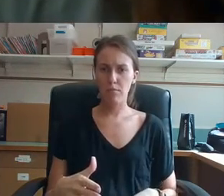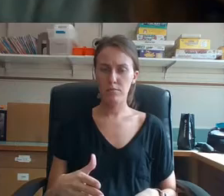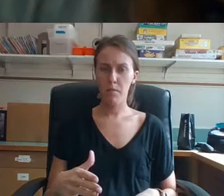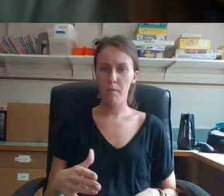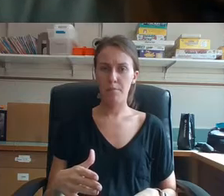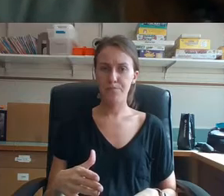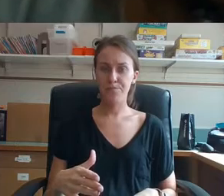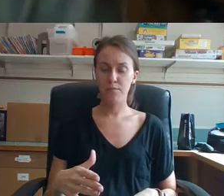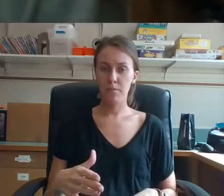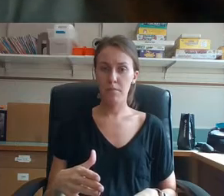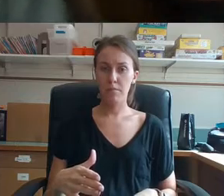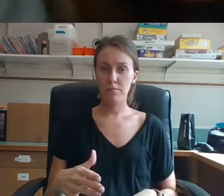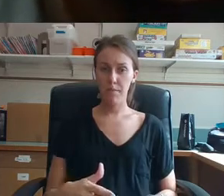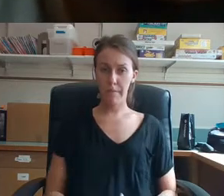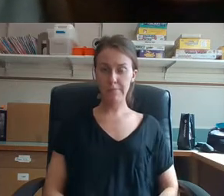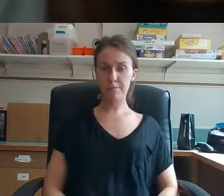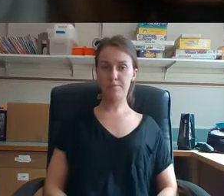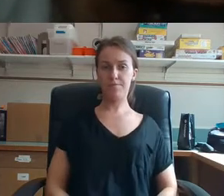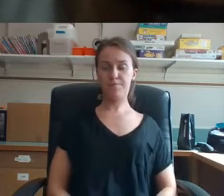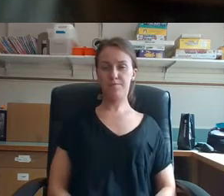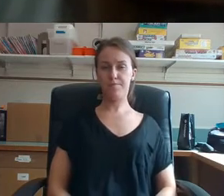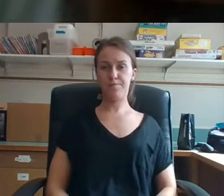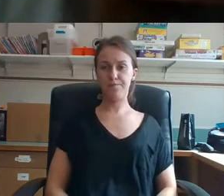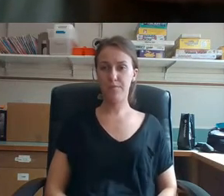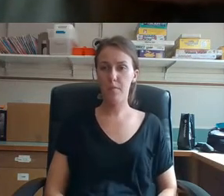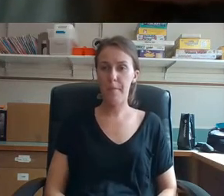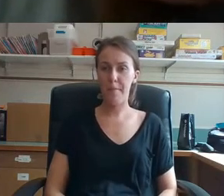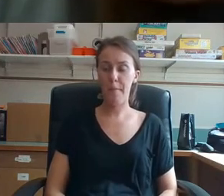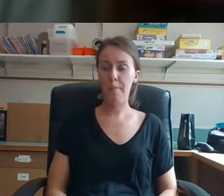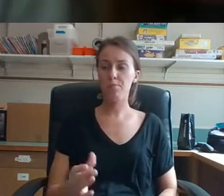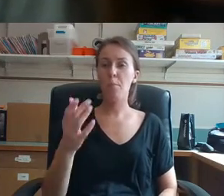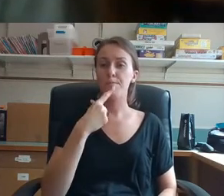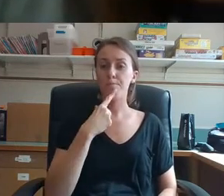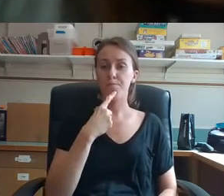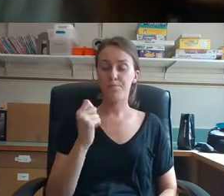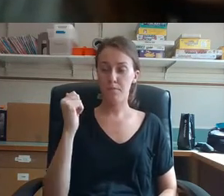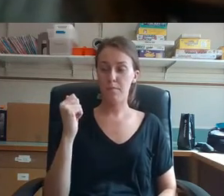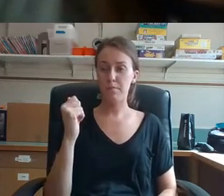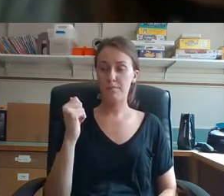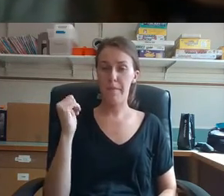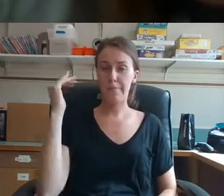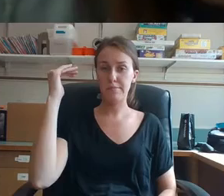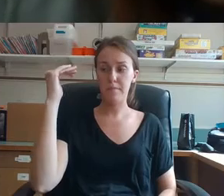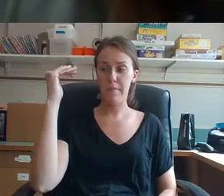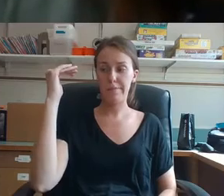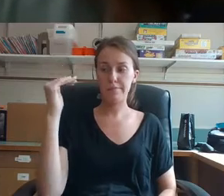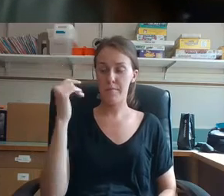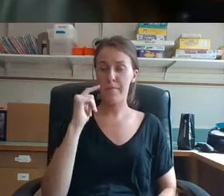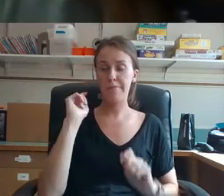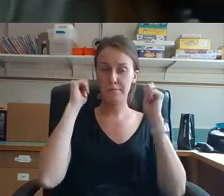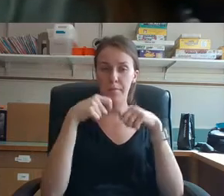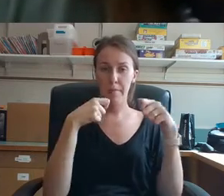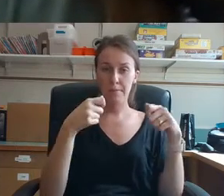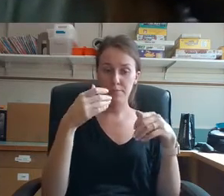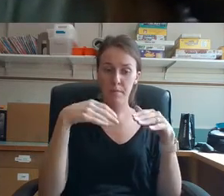grandmother's door of her house wide open. Grandmother, are you home? Yes, dear, came